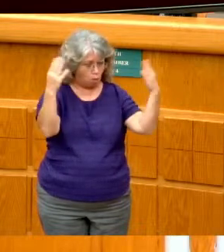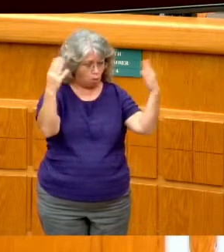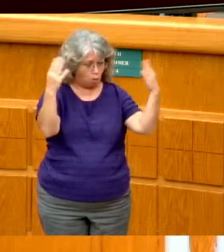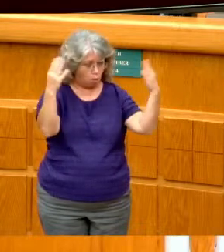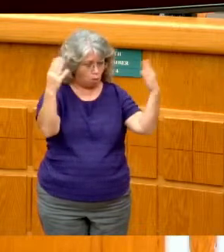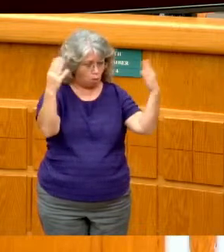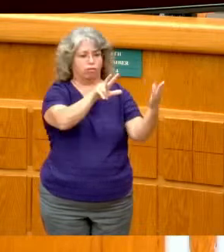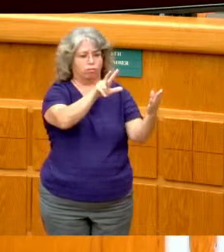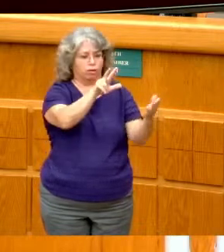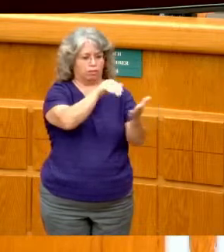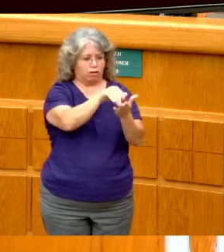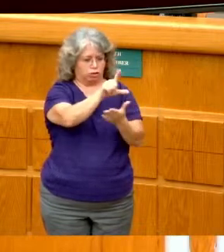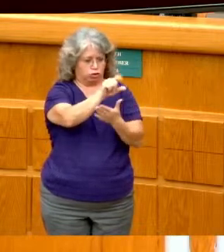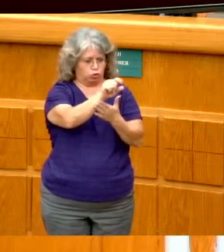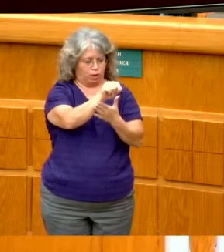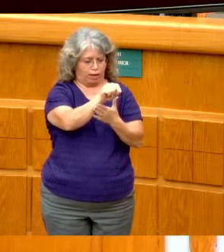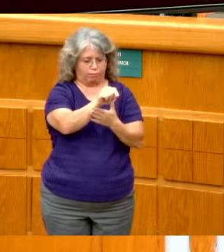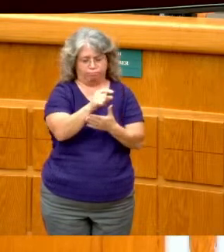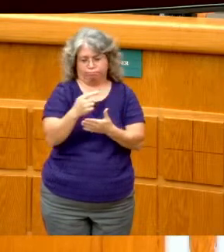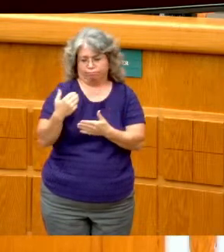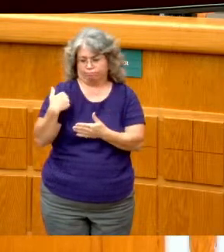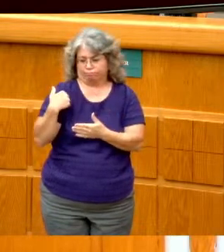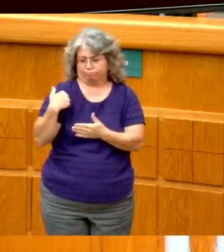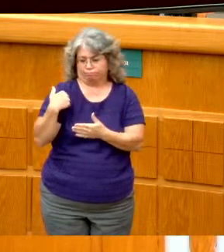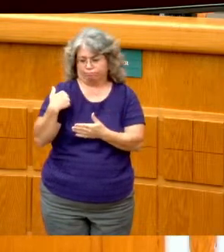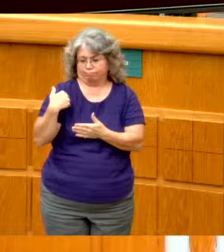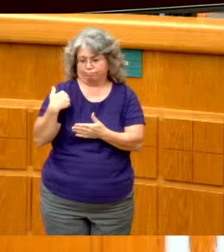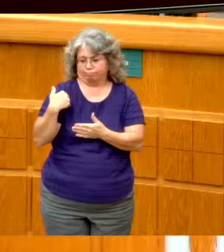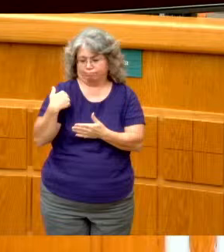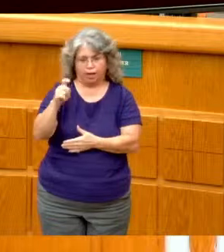3,020. On Tuesday, April the 13th, it was